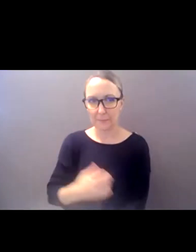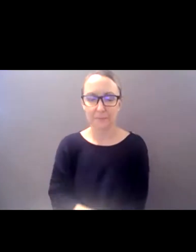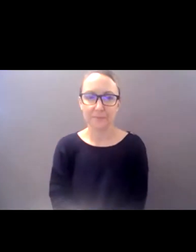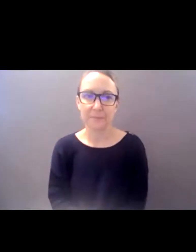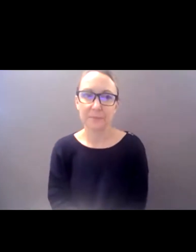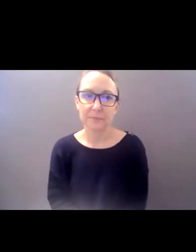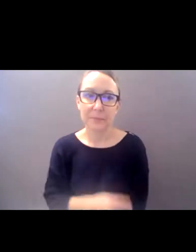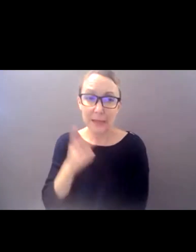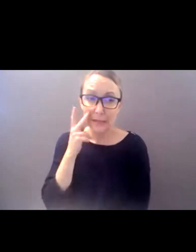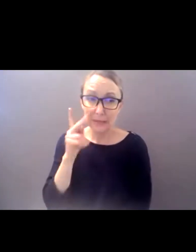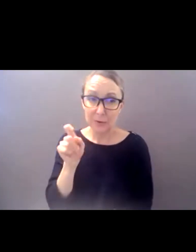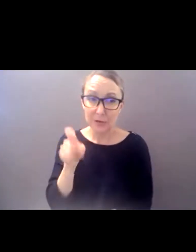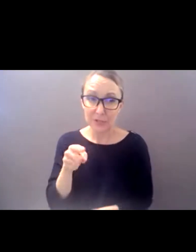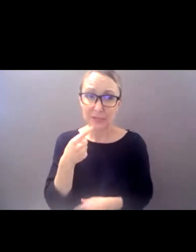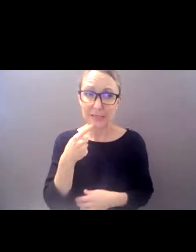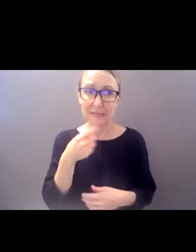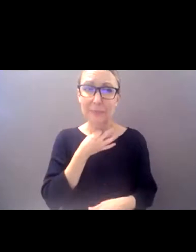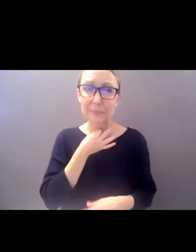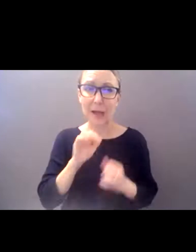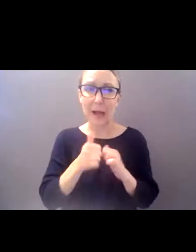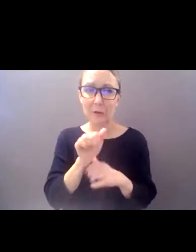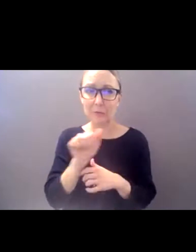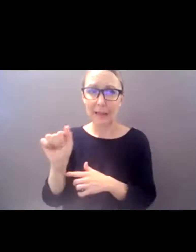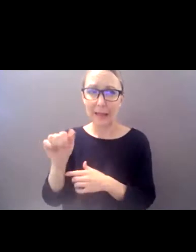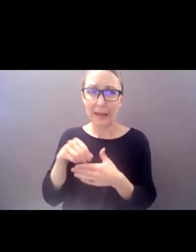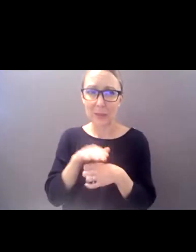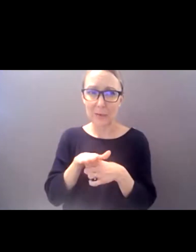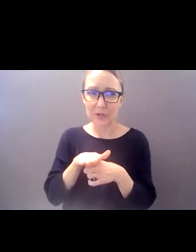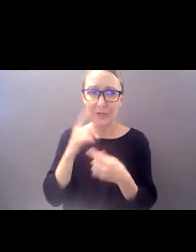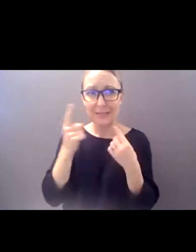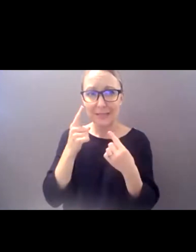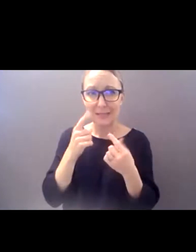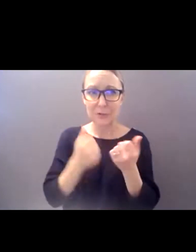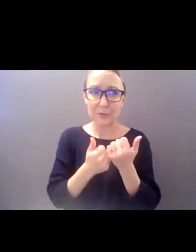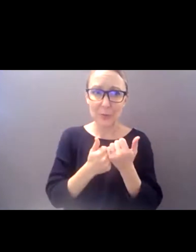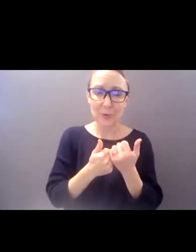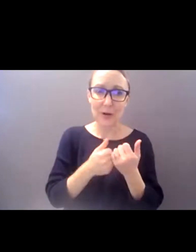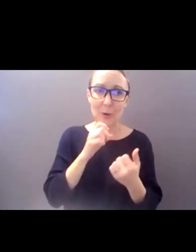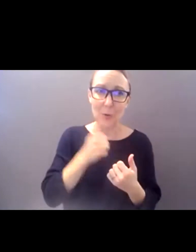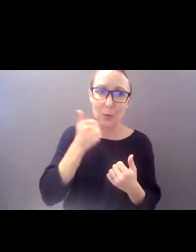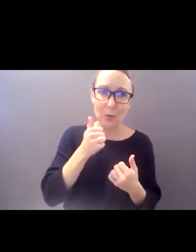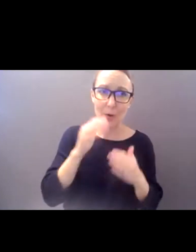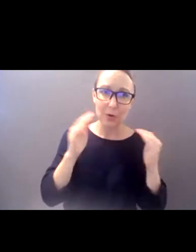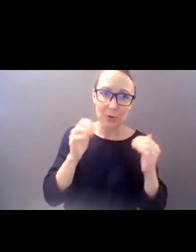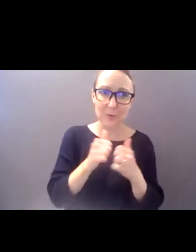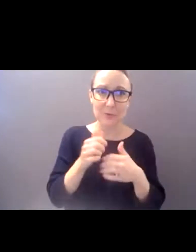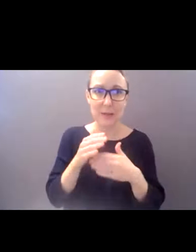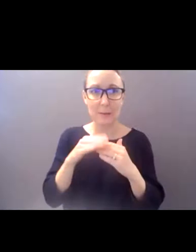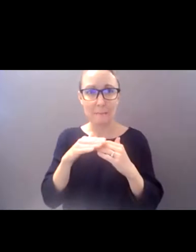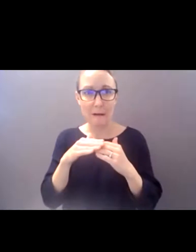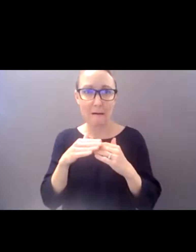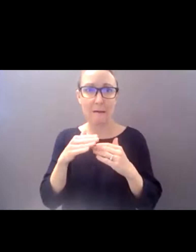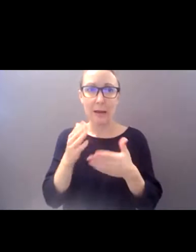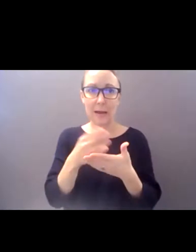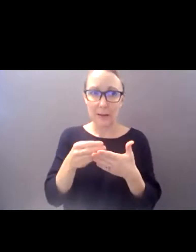There's a question here. I'm wondering how the AAAs in these regions think about supporting older adults who have moderate incomes and do not qualify for most